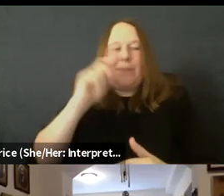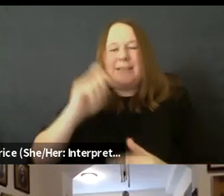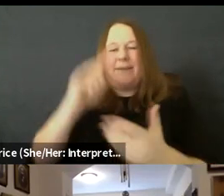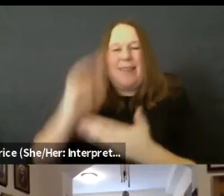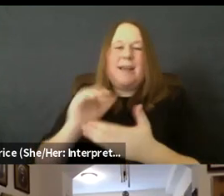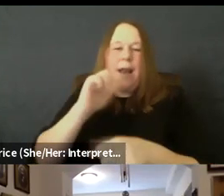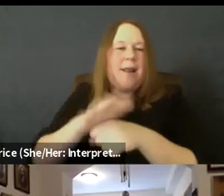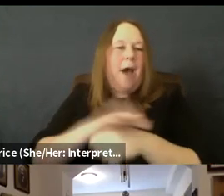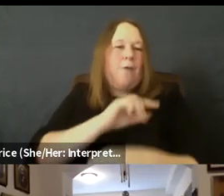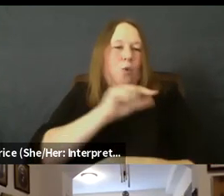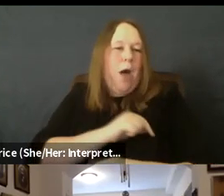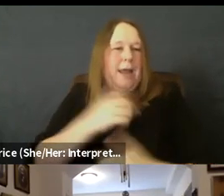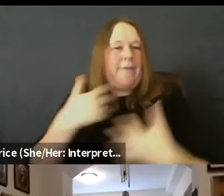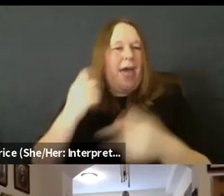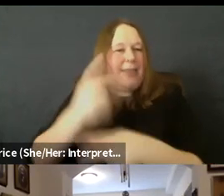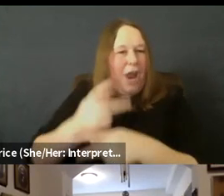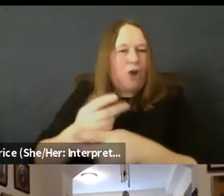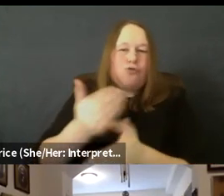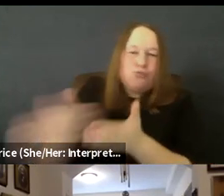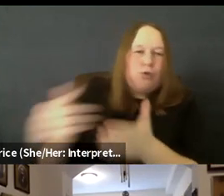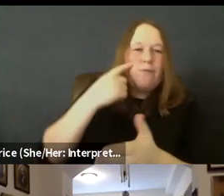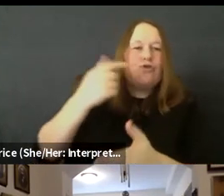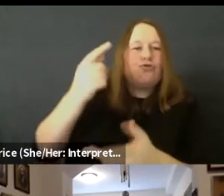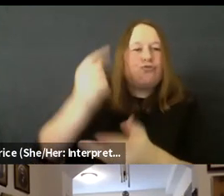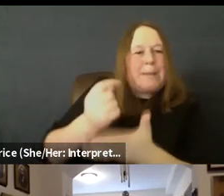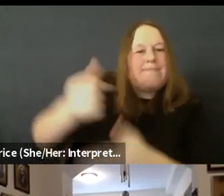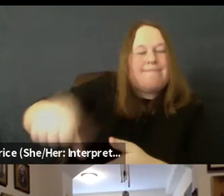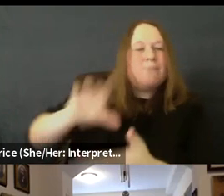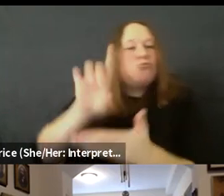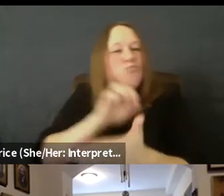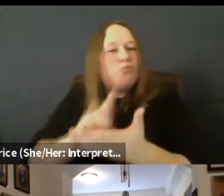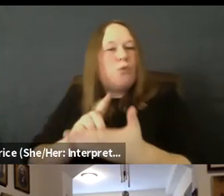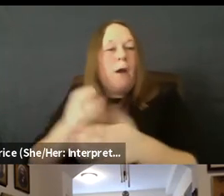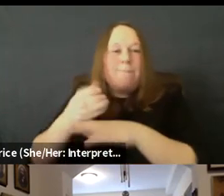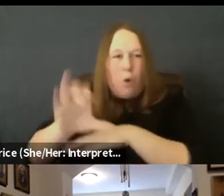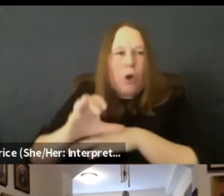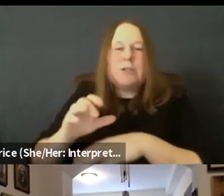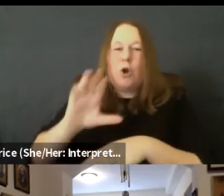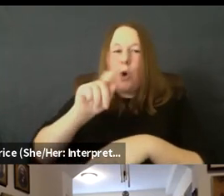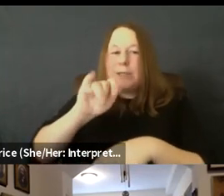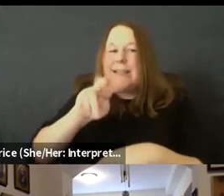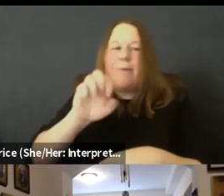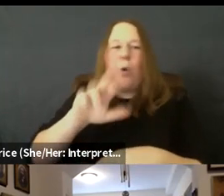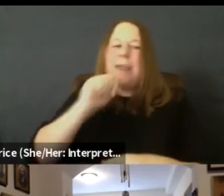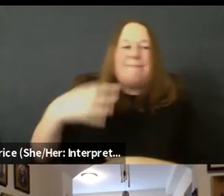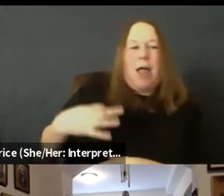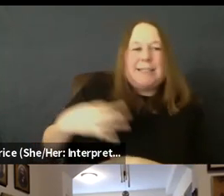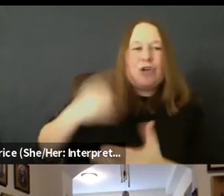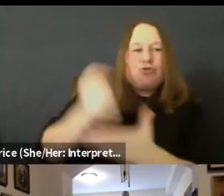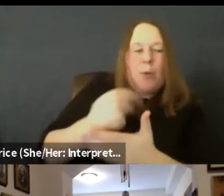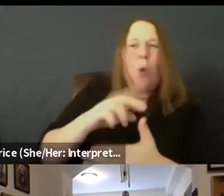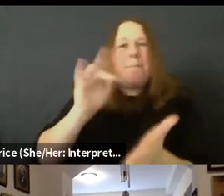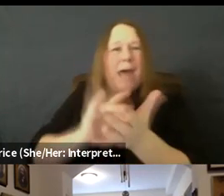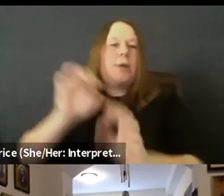because of denial of treatment, because of discriminatory treatment, because of forced, coercive, or involuntary treatment, or even